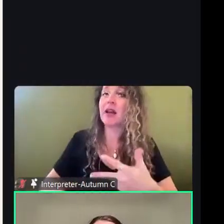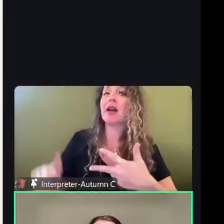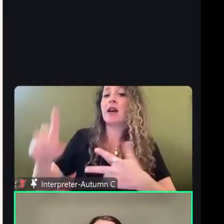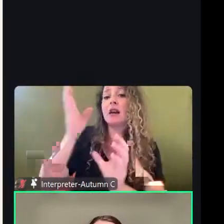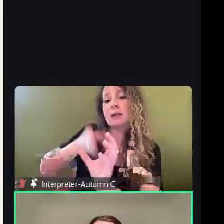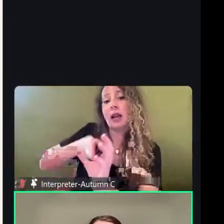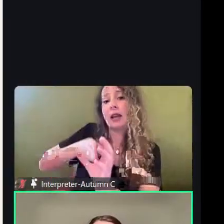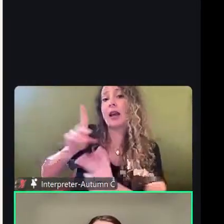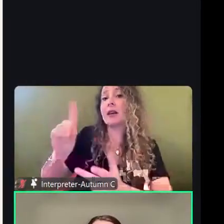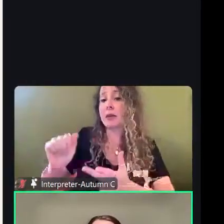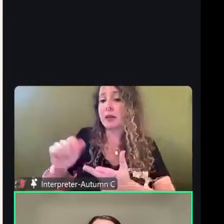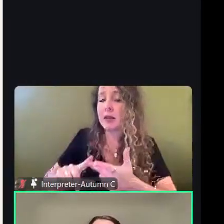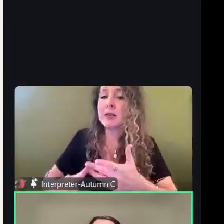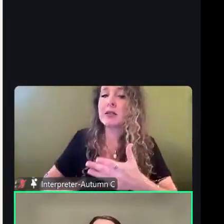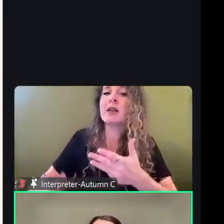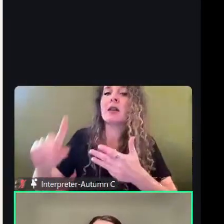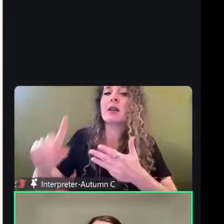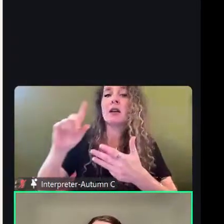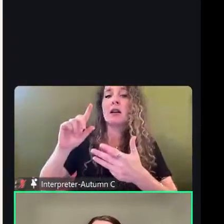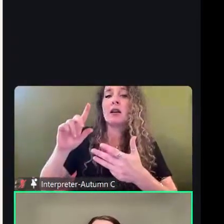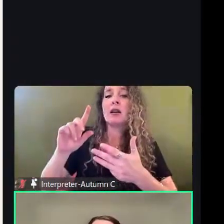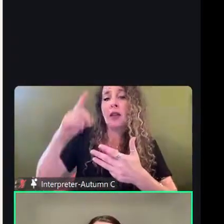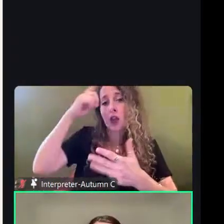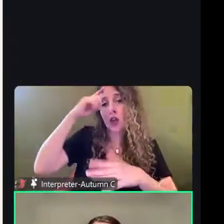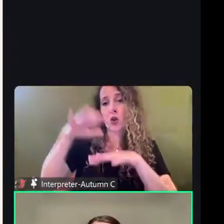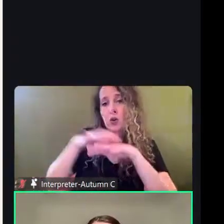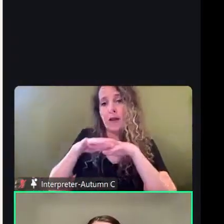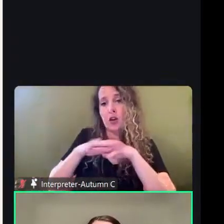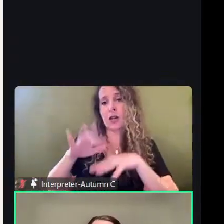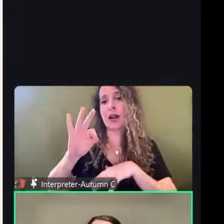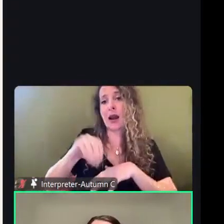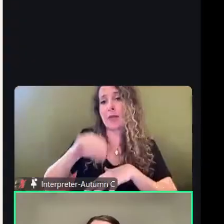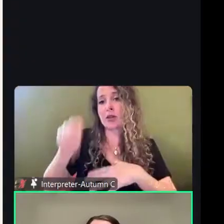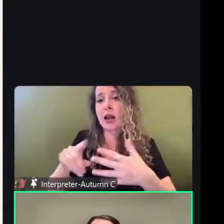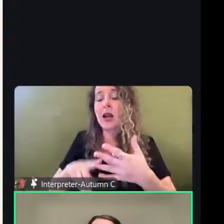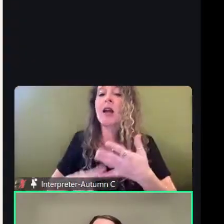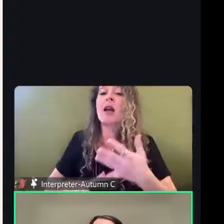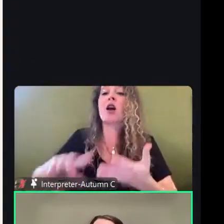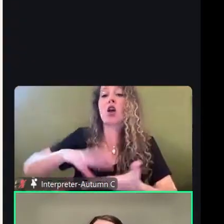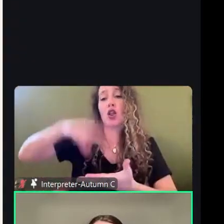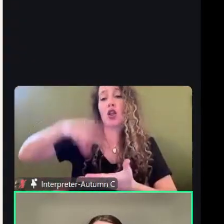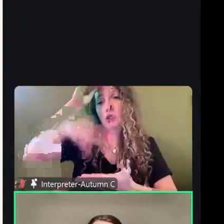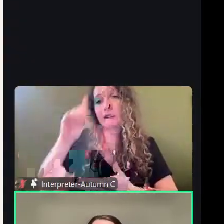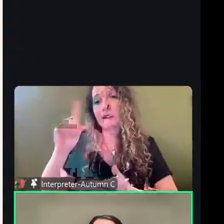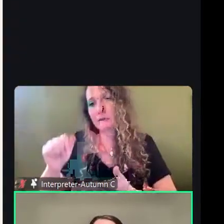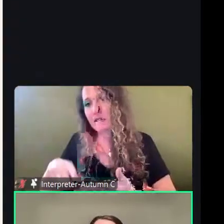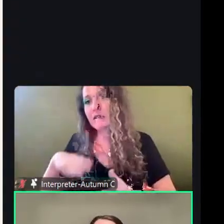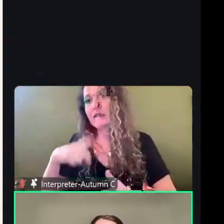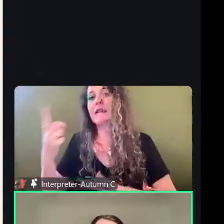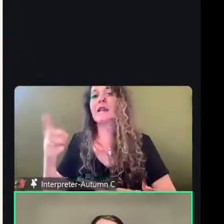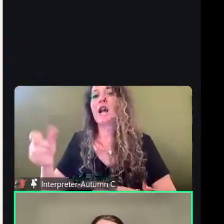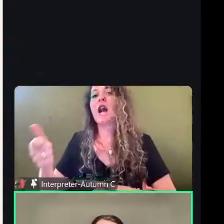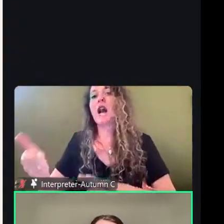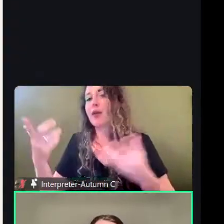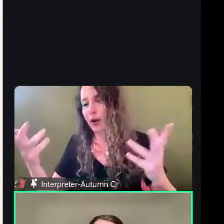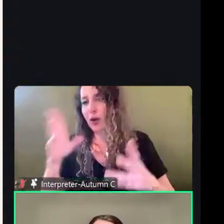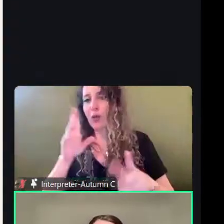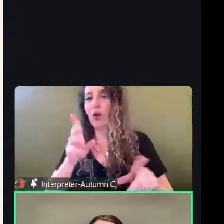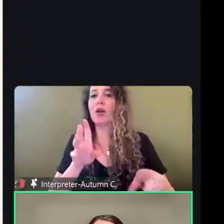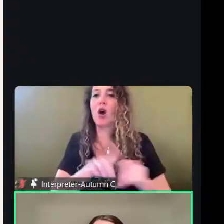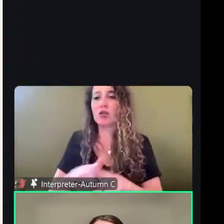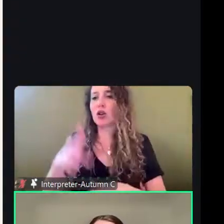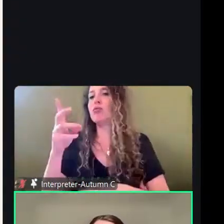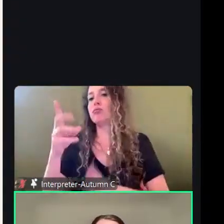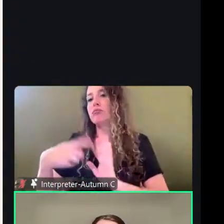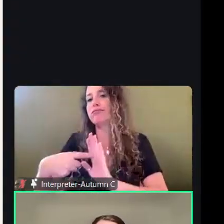psychiatric disabilities 15%, and then neurodivergent sensory disability, learning disability, and some other were also